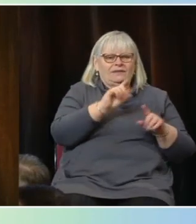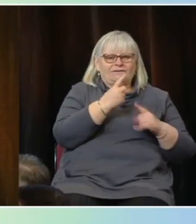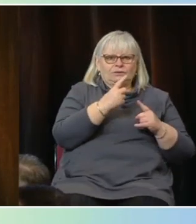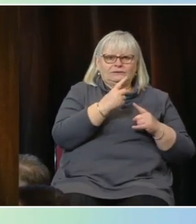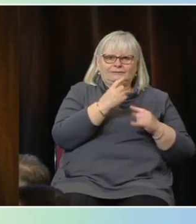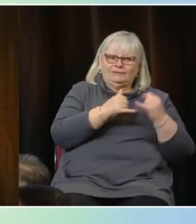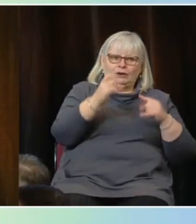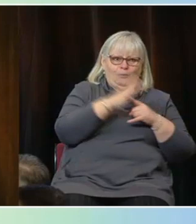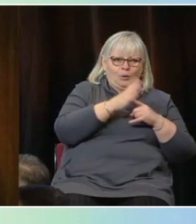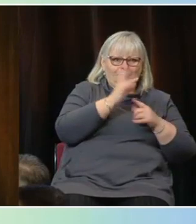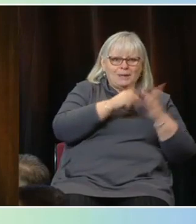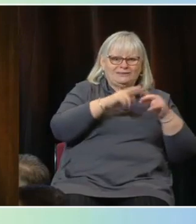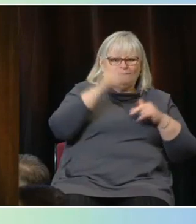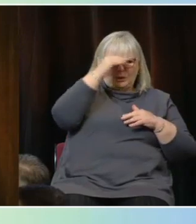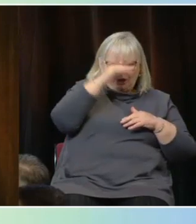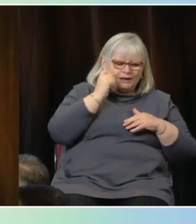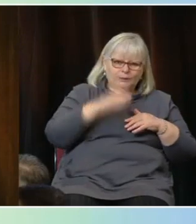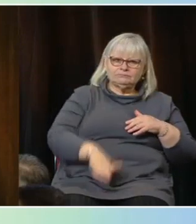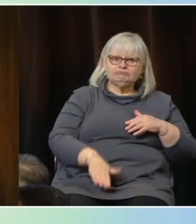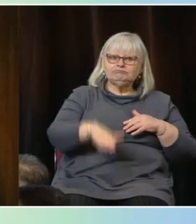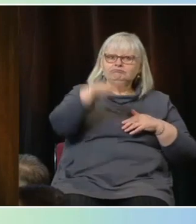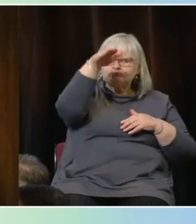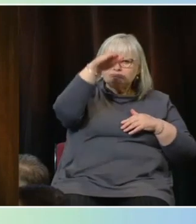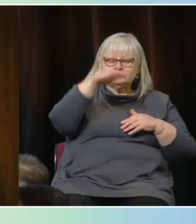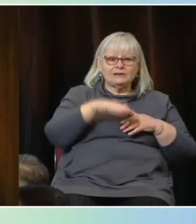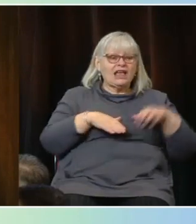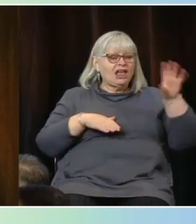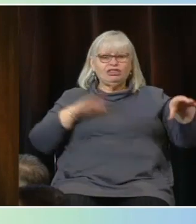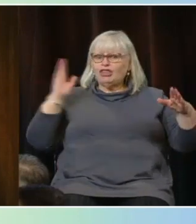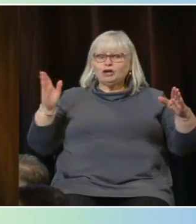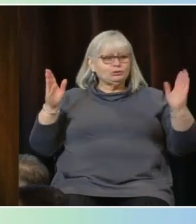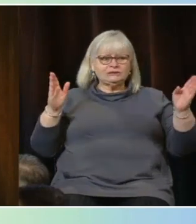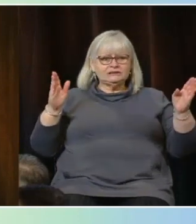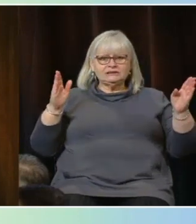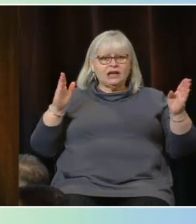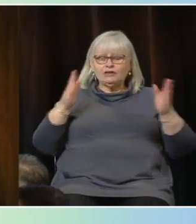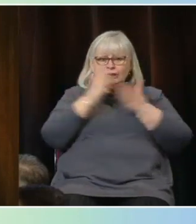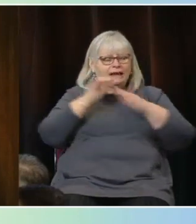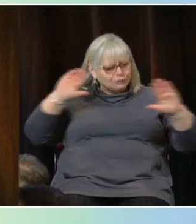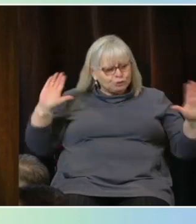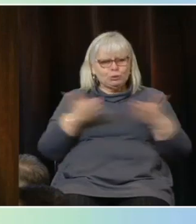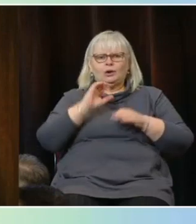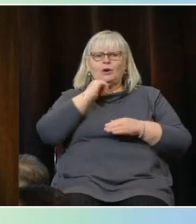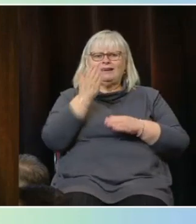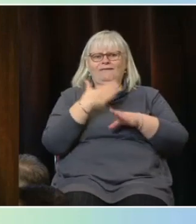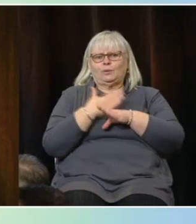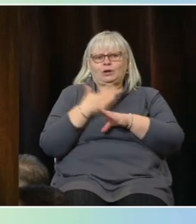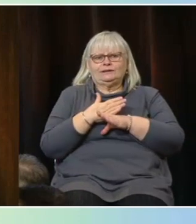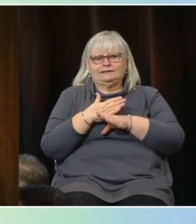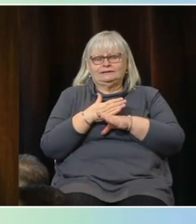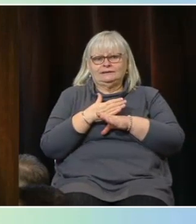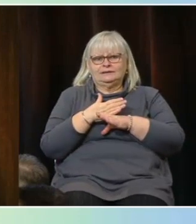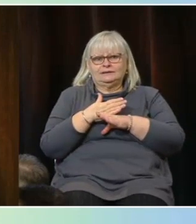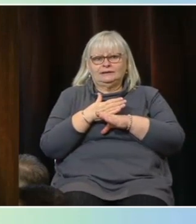formal Learning Journey of our children these sectors are faced with dire shortages of workers in aged care Ceda estimates